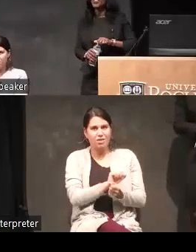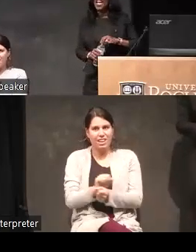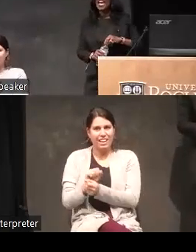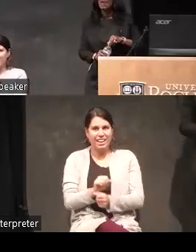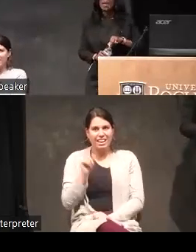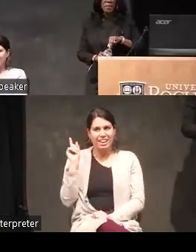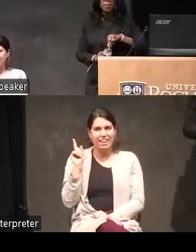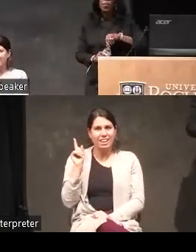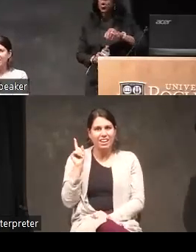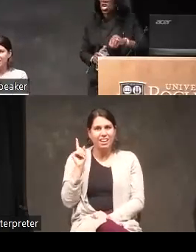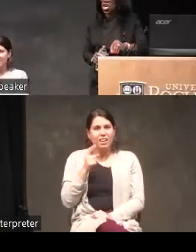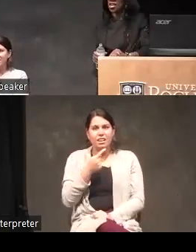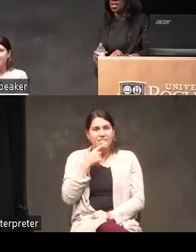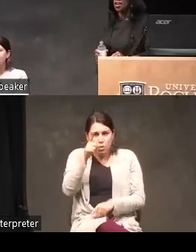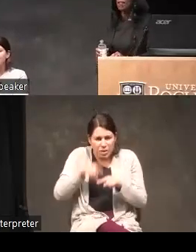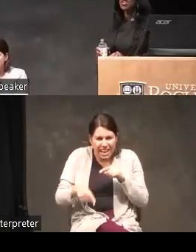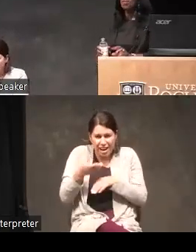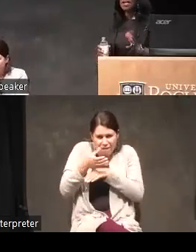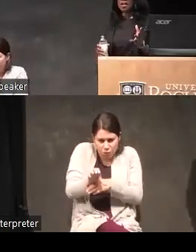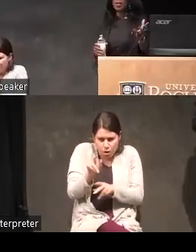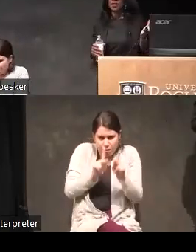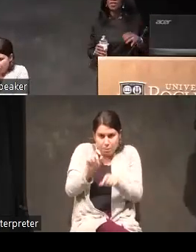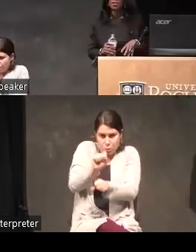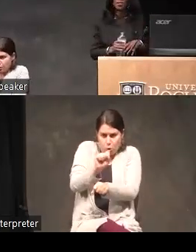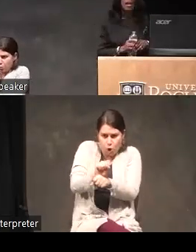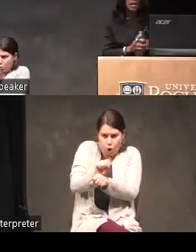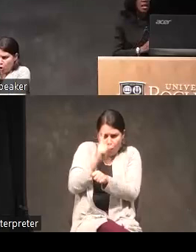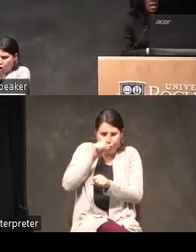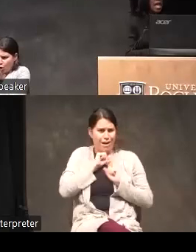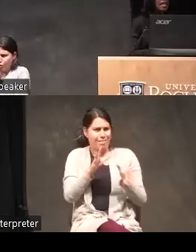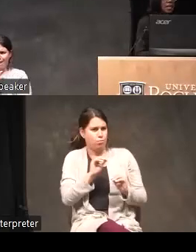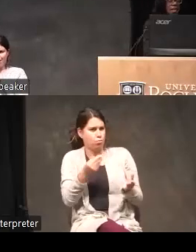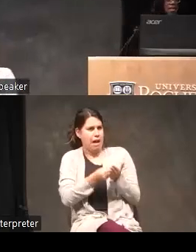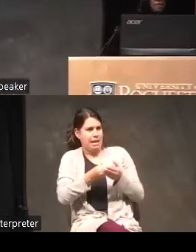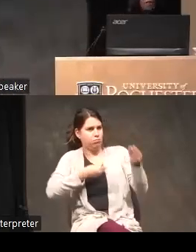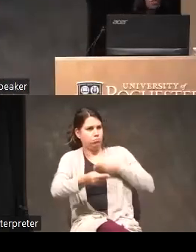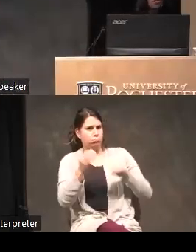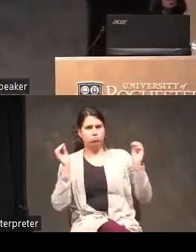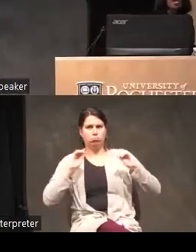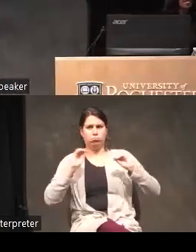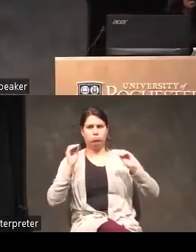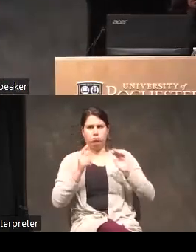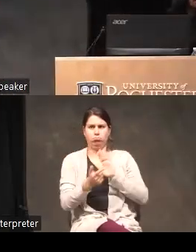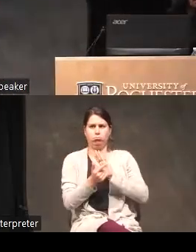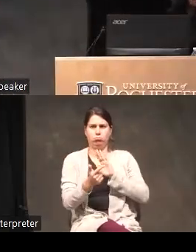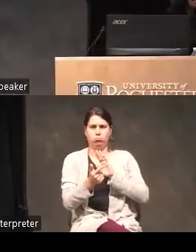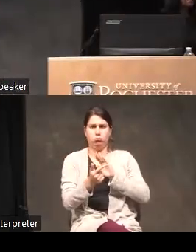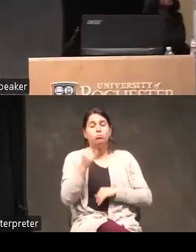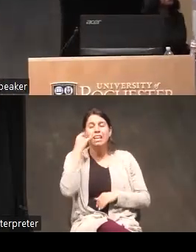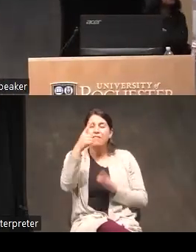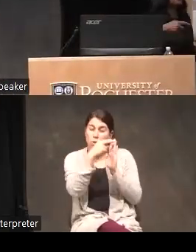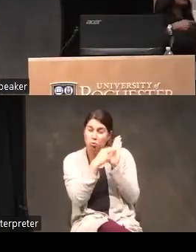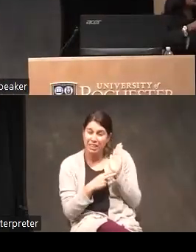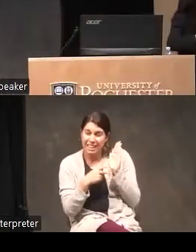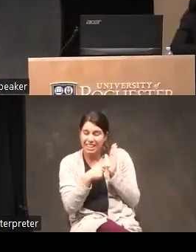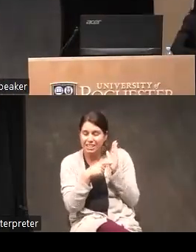said you cannot make people work for no money whatsoever, right? And if you read it, it basically